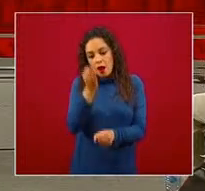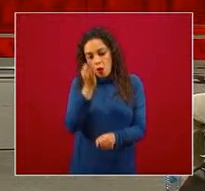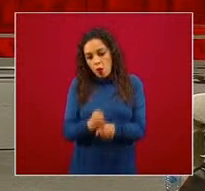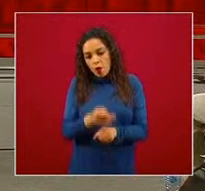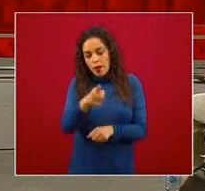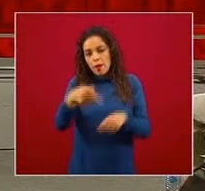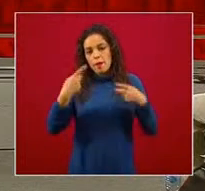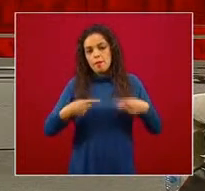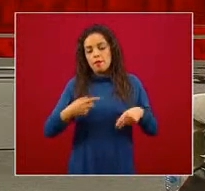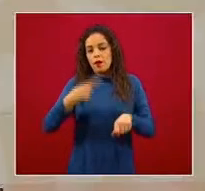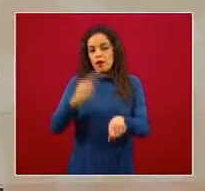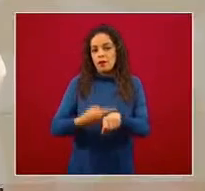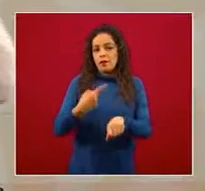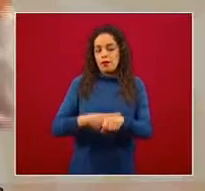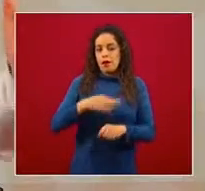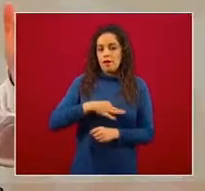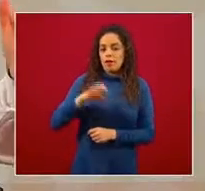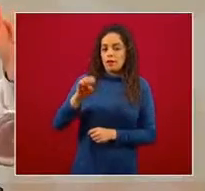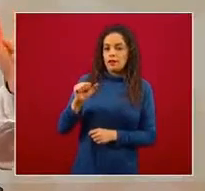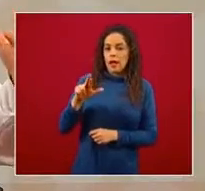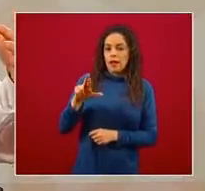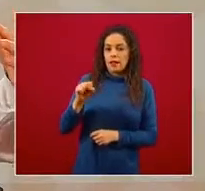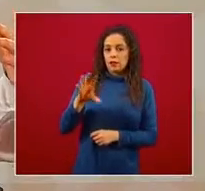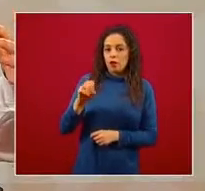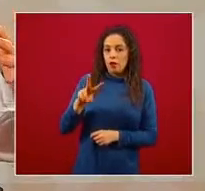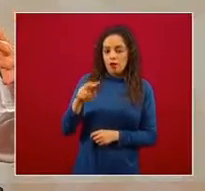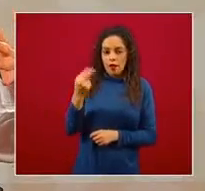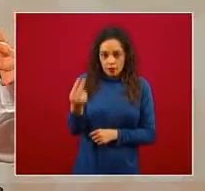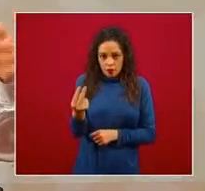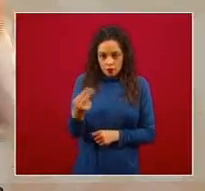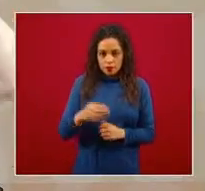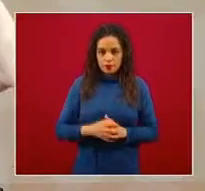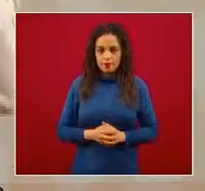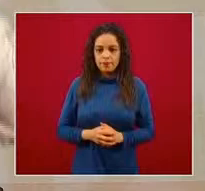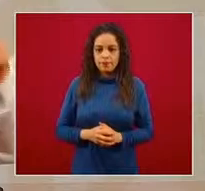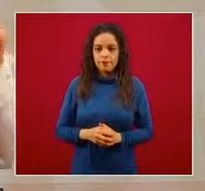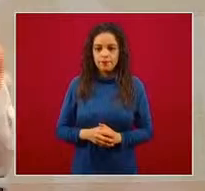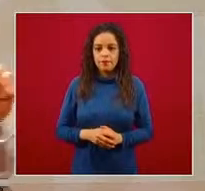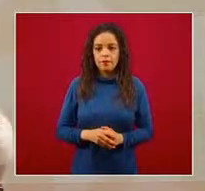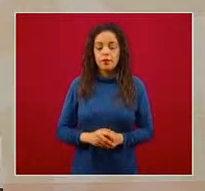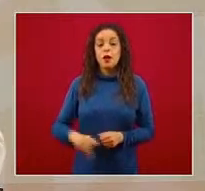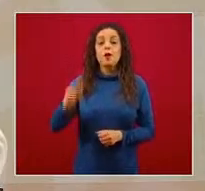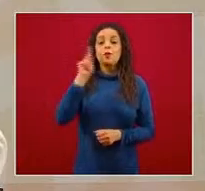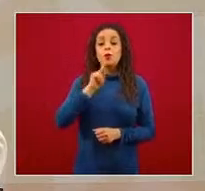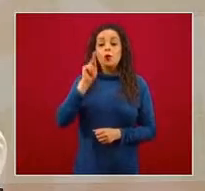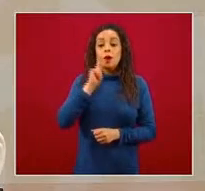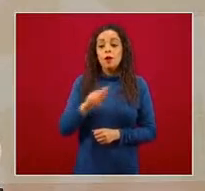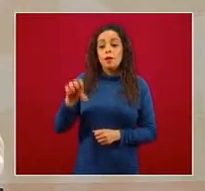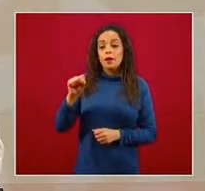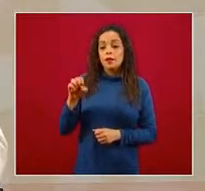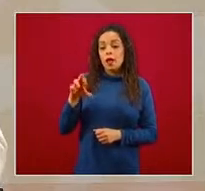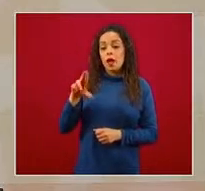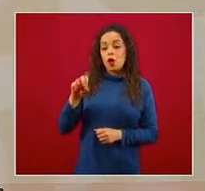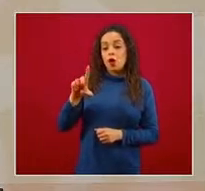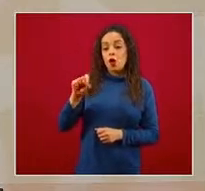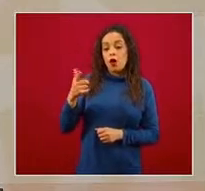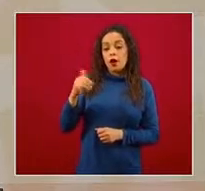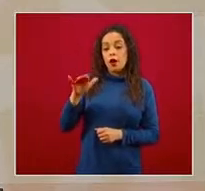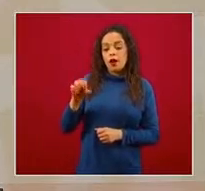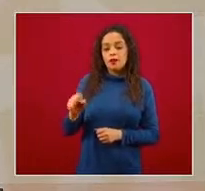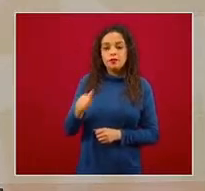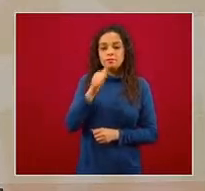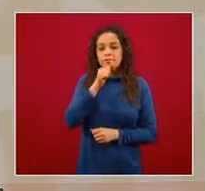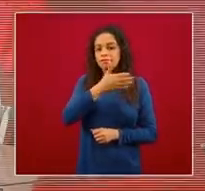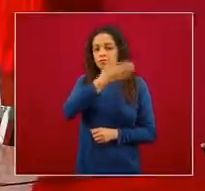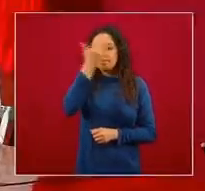has SARS-CoV-2 infection. The serological tests have a question mark